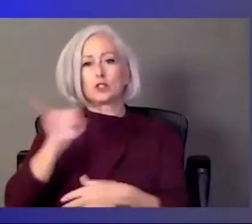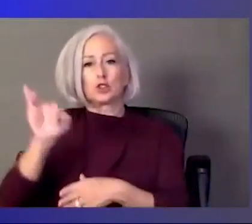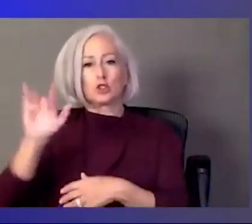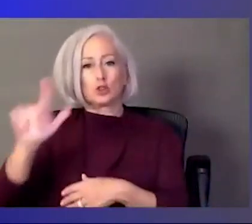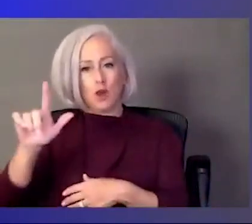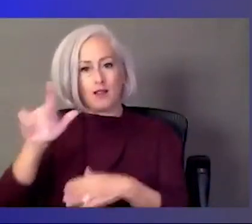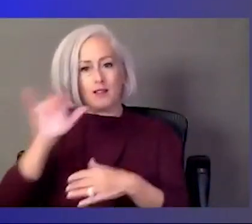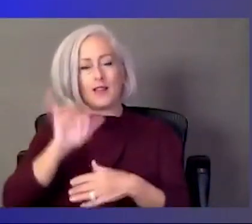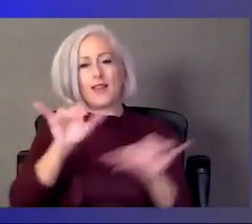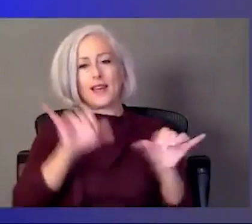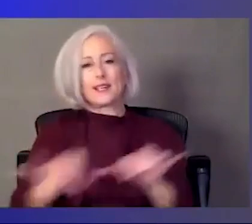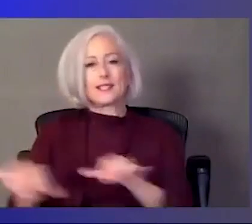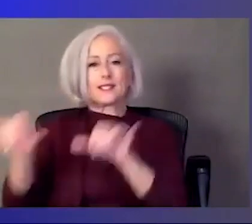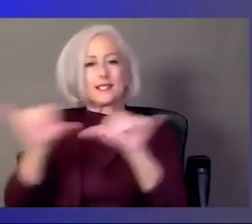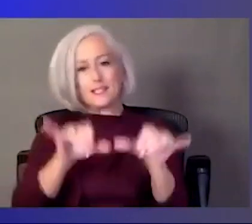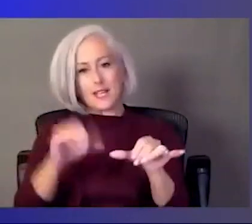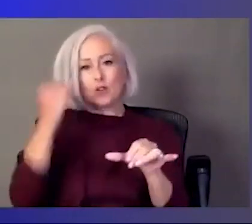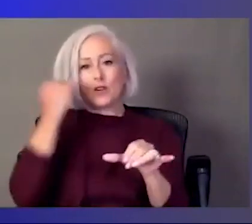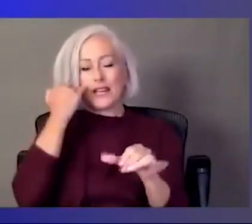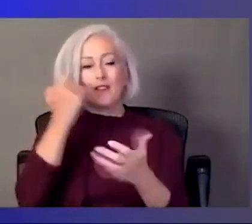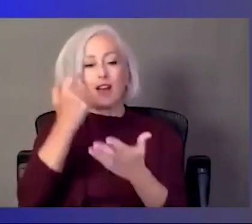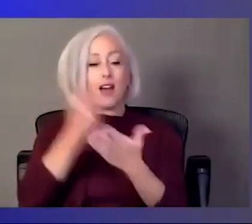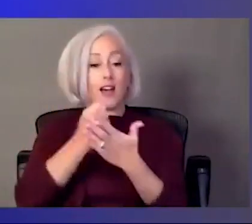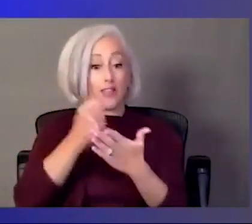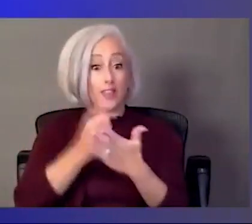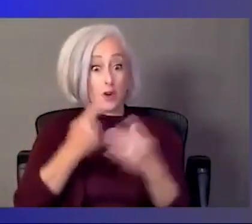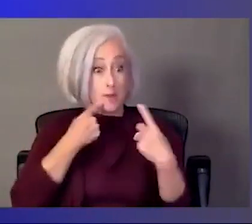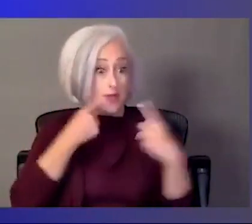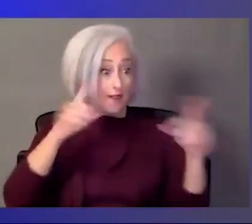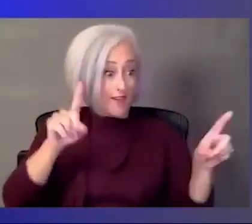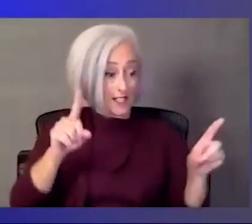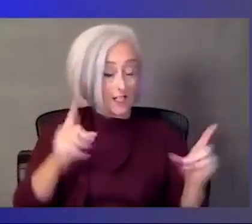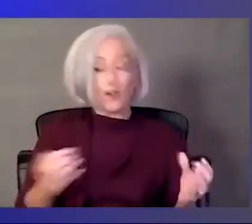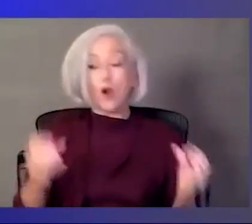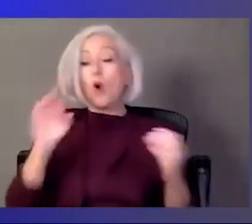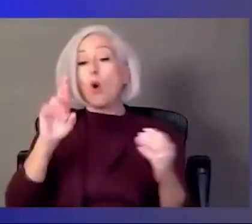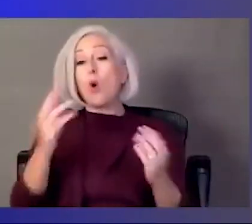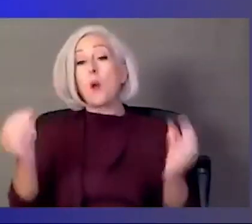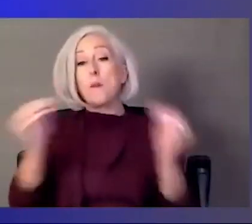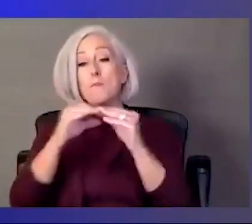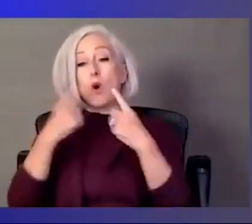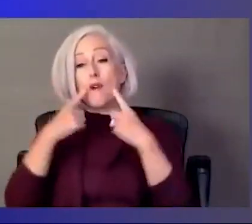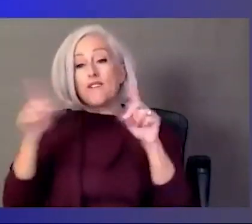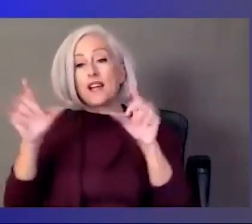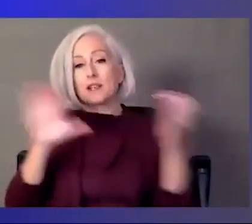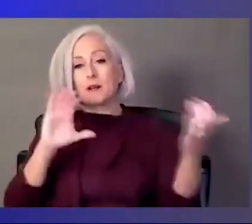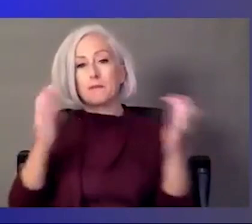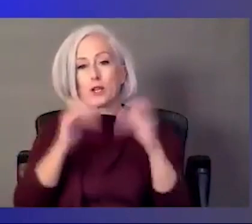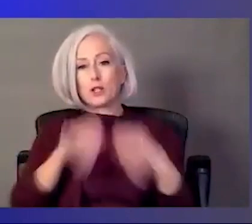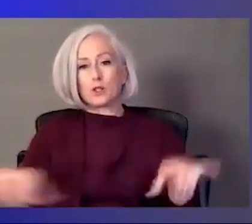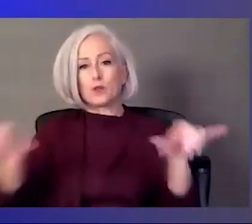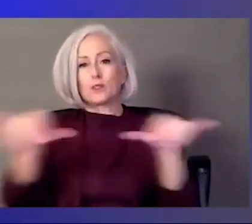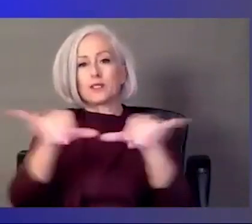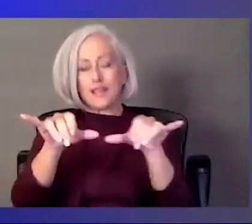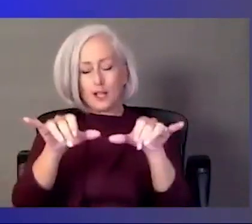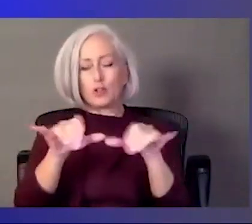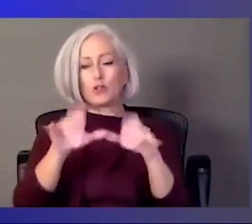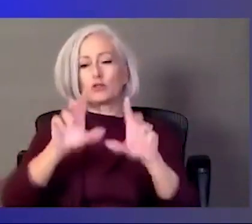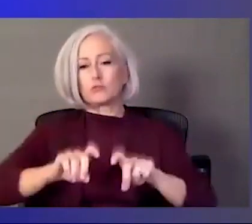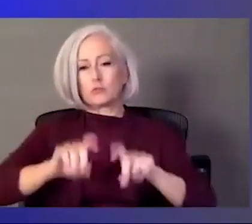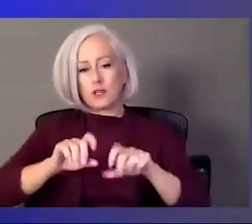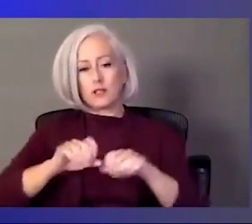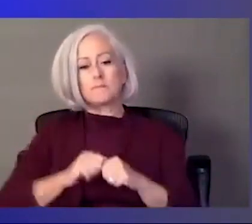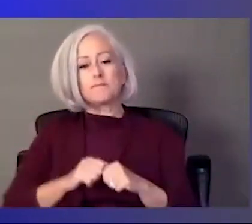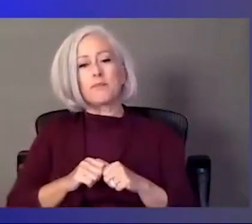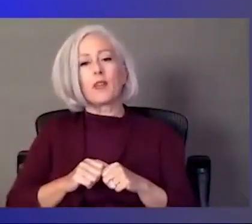new therapy is effective or more effective than the standard of care. 2 large randomized trials where we took hundreds of patients.